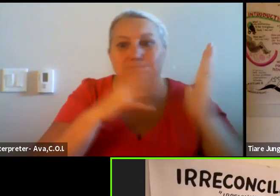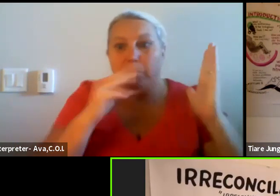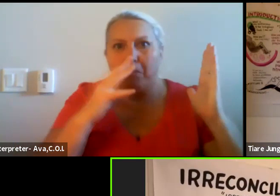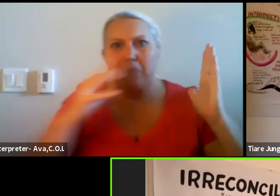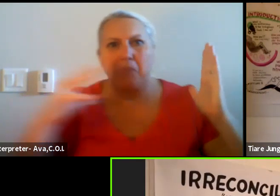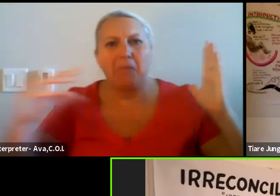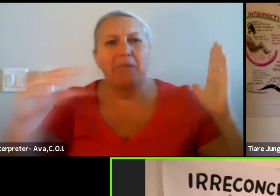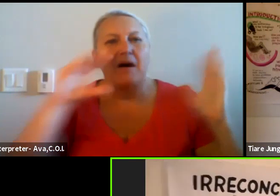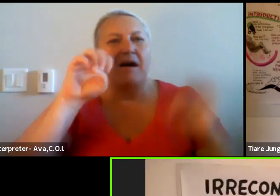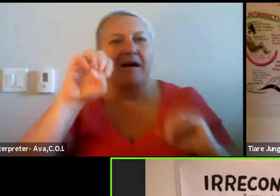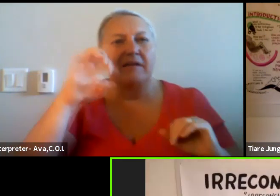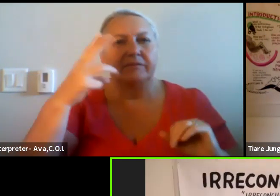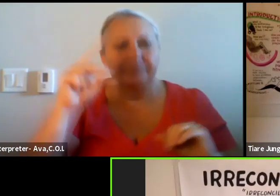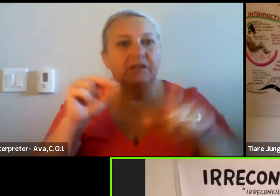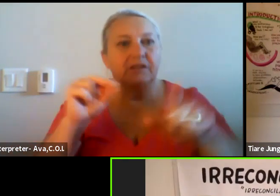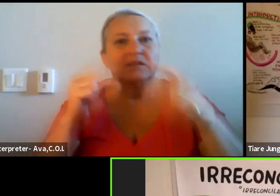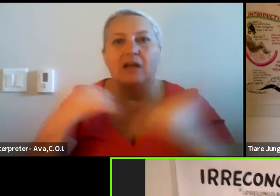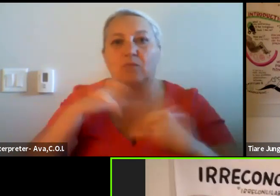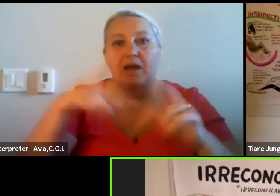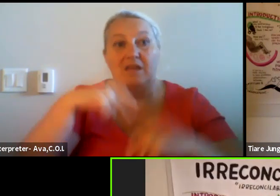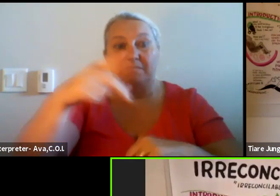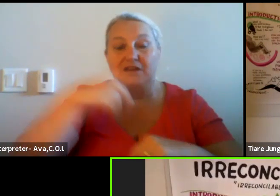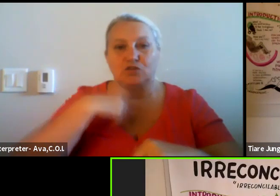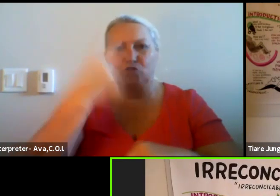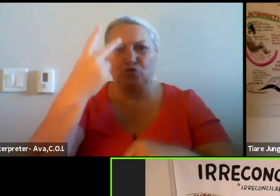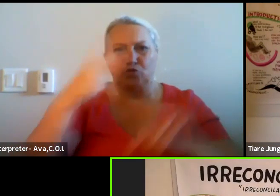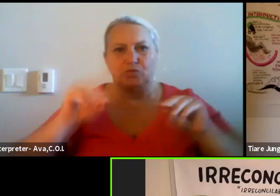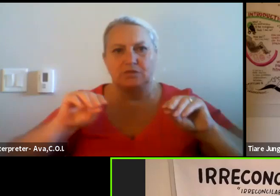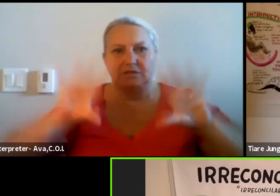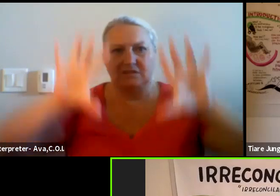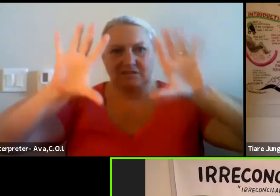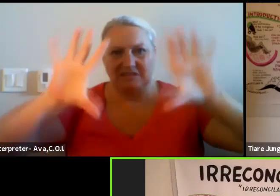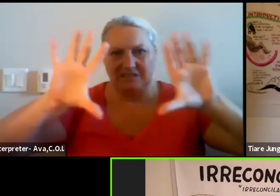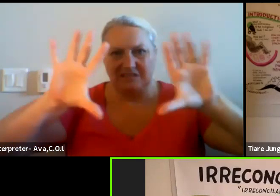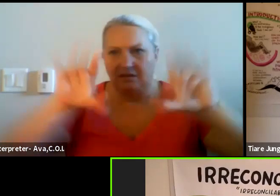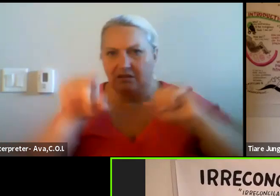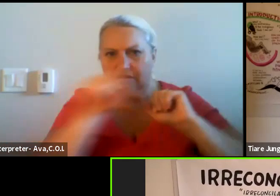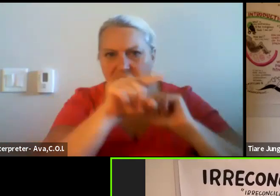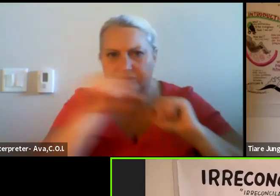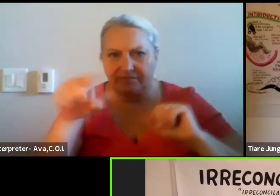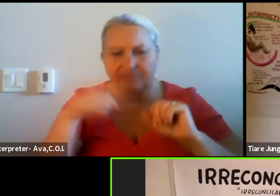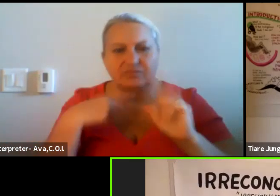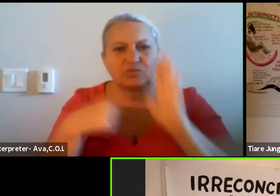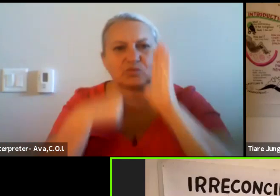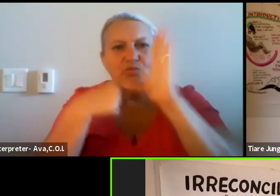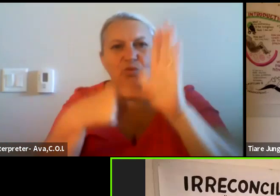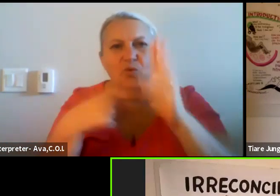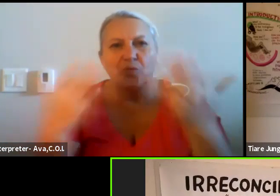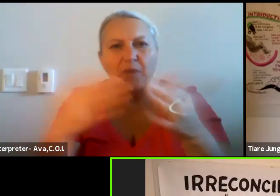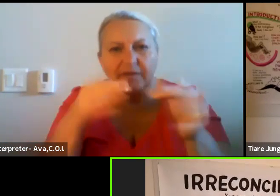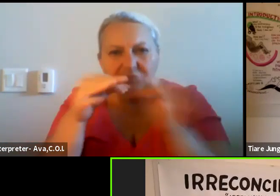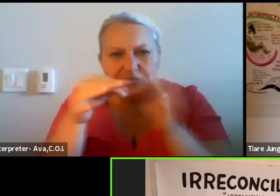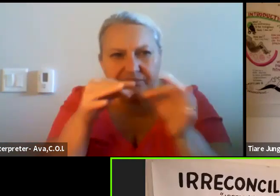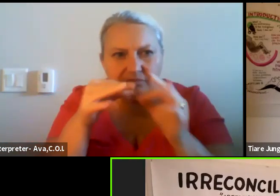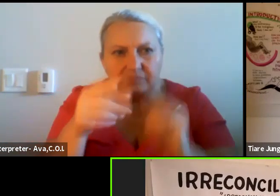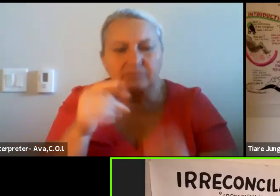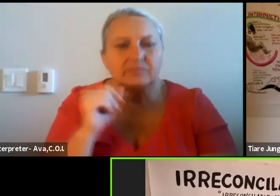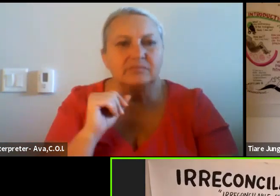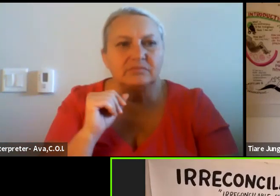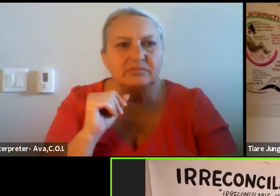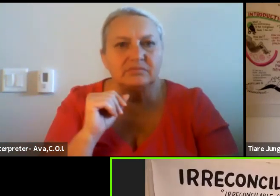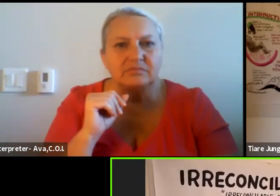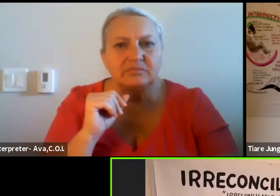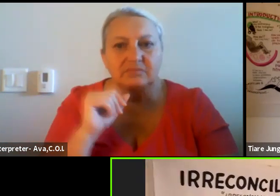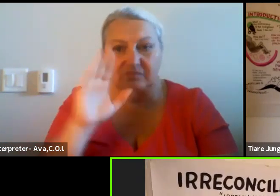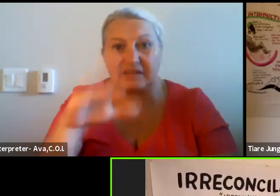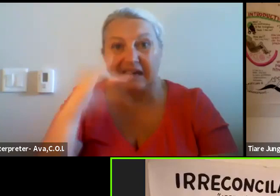two screens here so that I can do a zoom in of what I'm going to be describing. So if you want